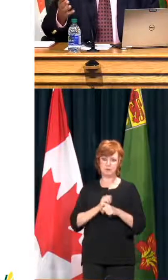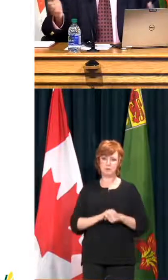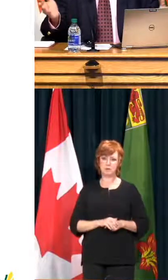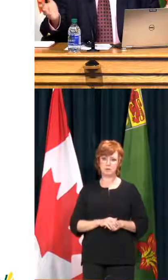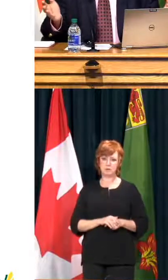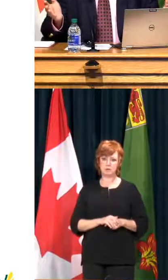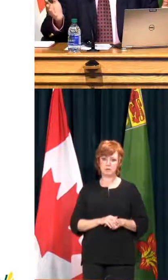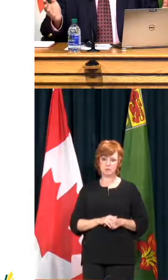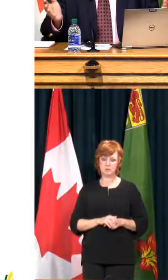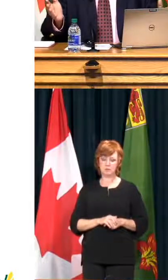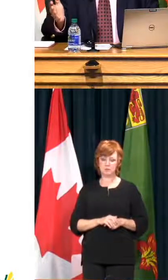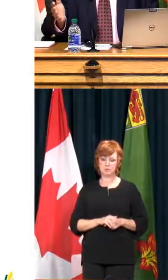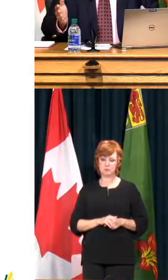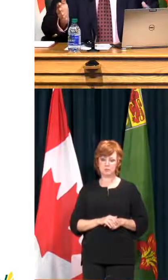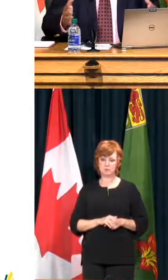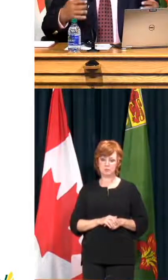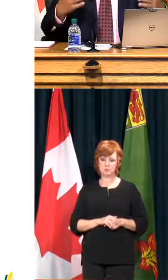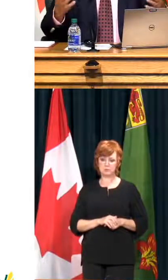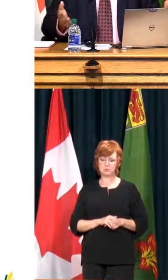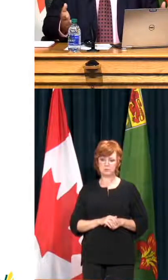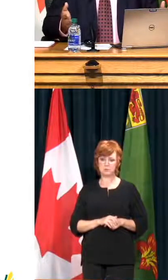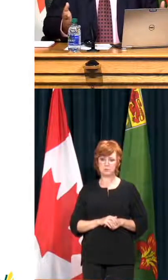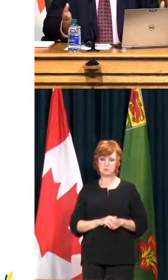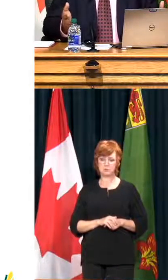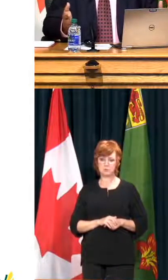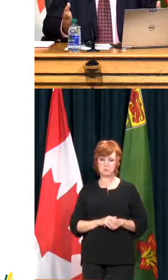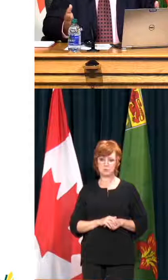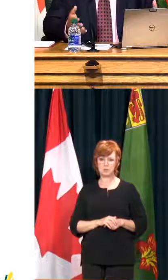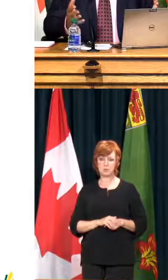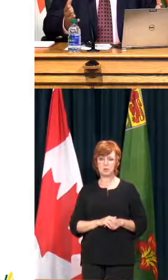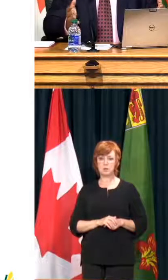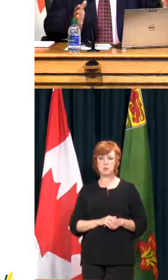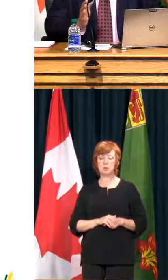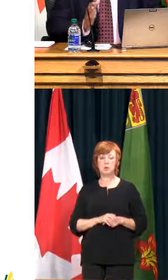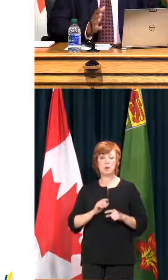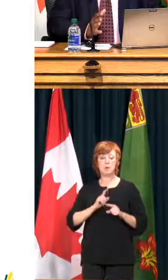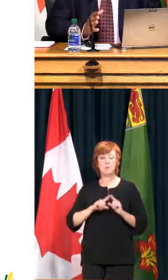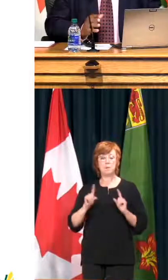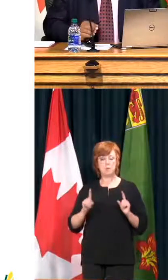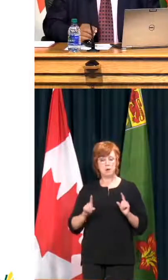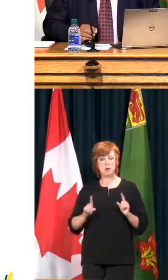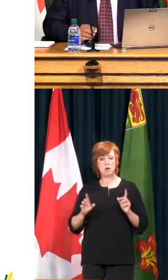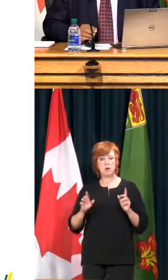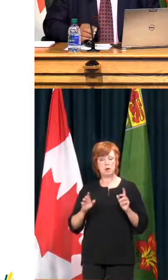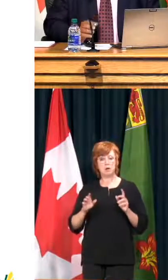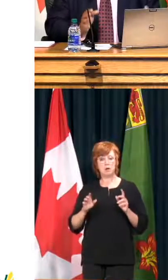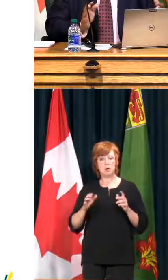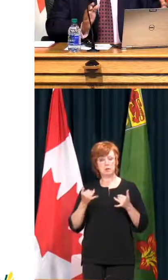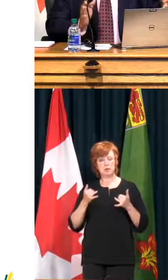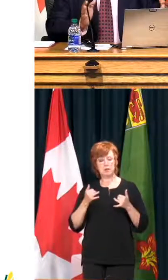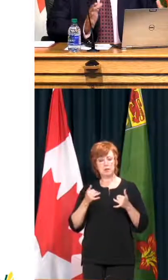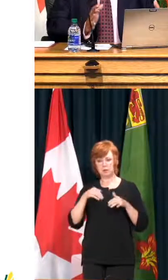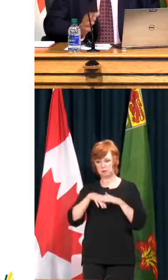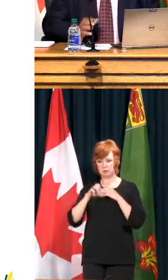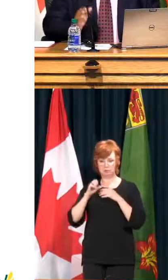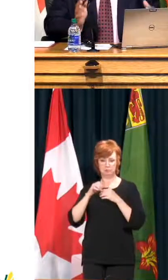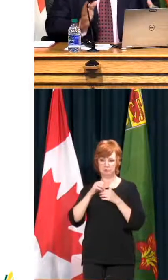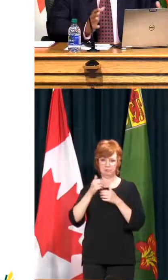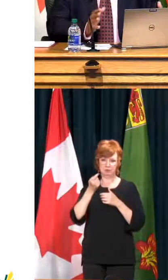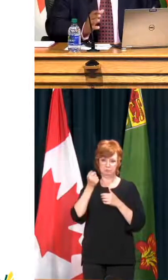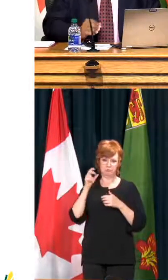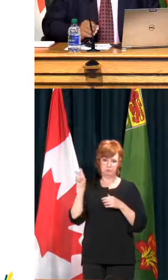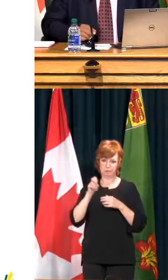1 or 2 household members, and that's it. But if you're in Saskatchewan, you become symptomatic, you have to isolate and seek testing early,